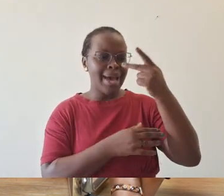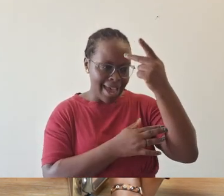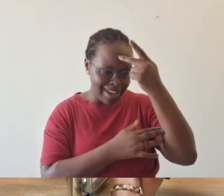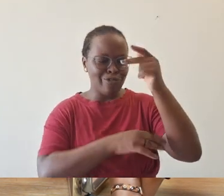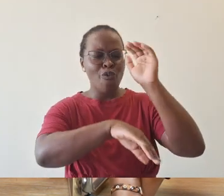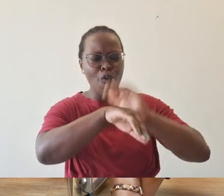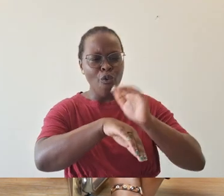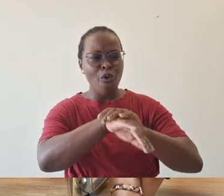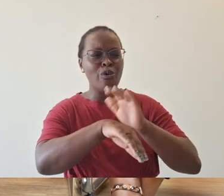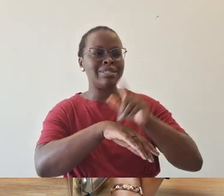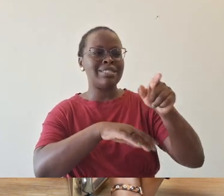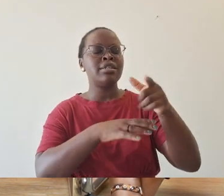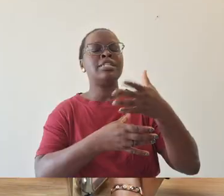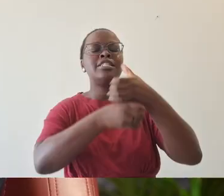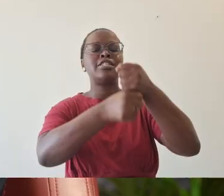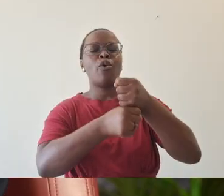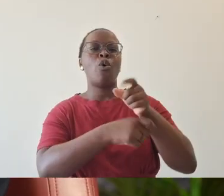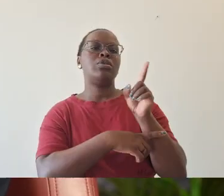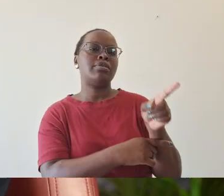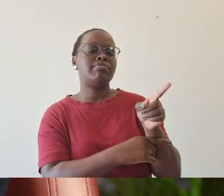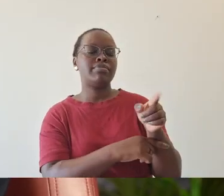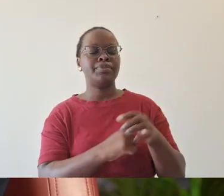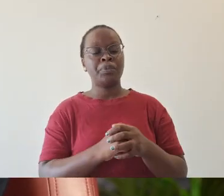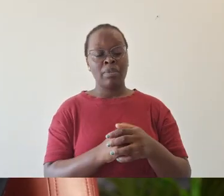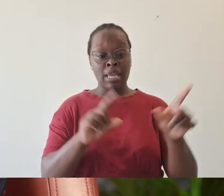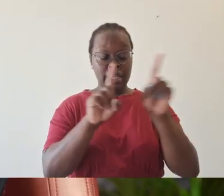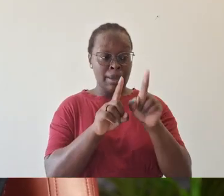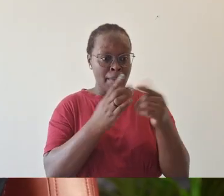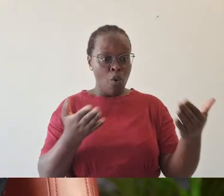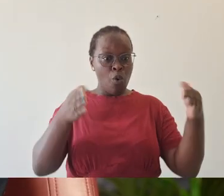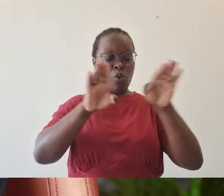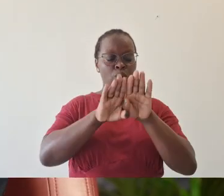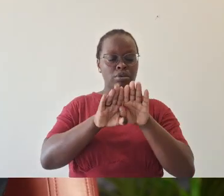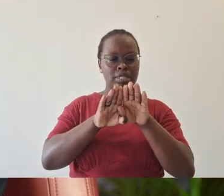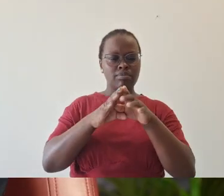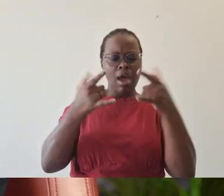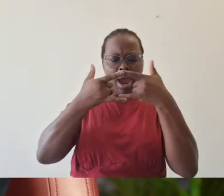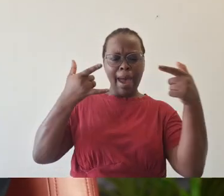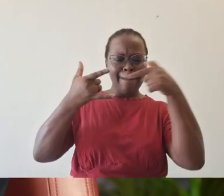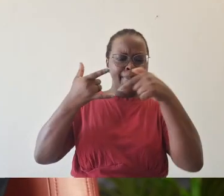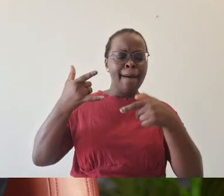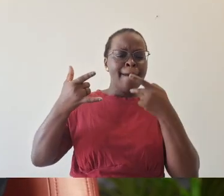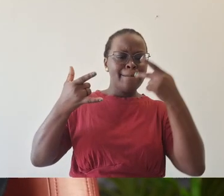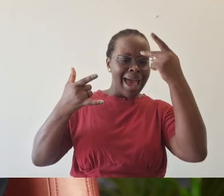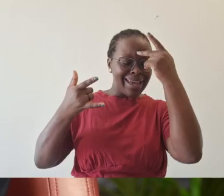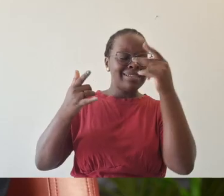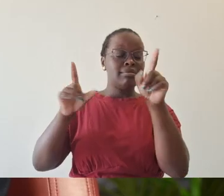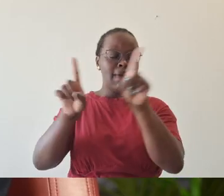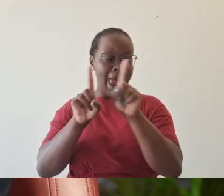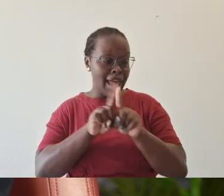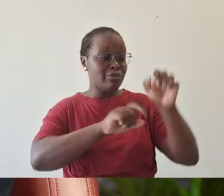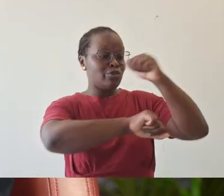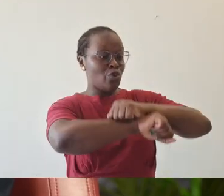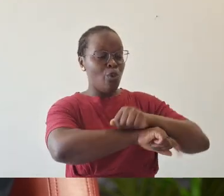even with those different levels that we see. But then closing the gap between the parent and the school is also